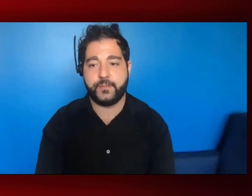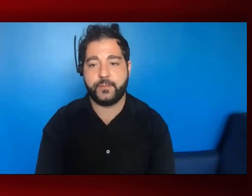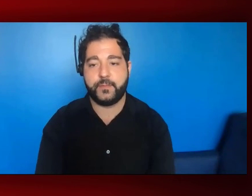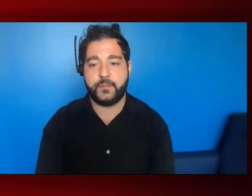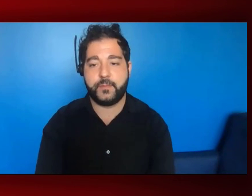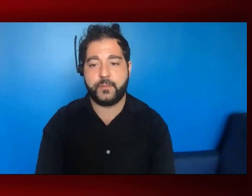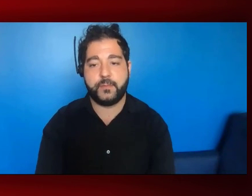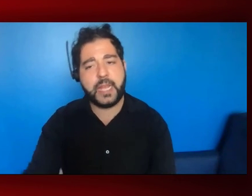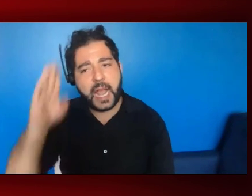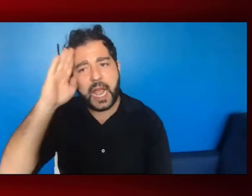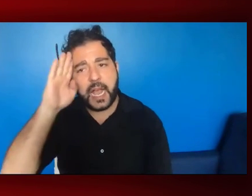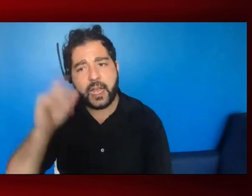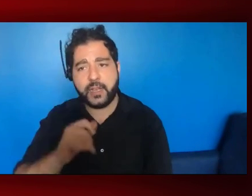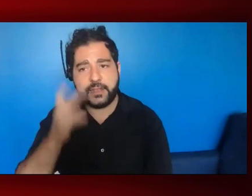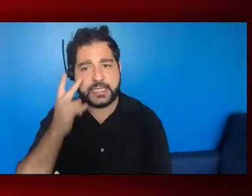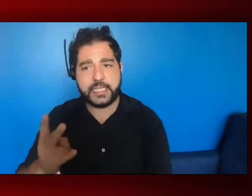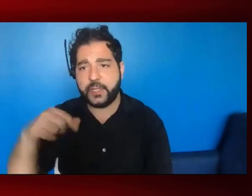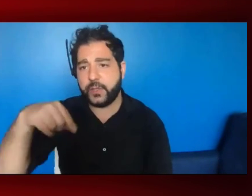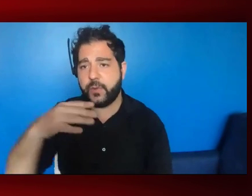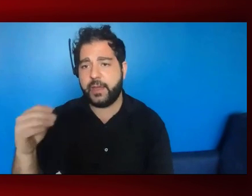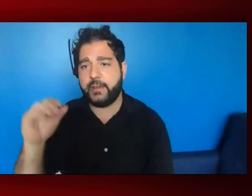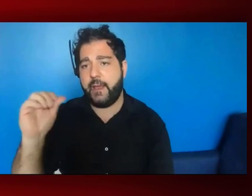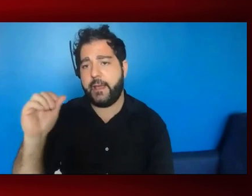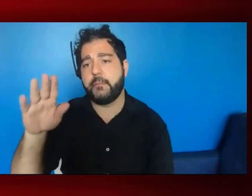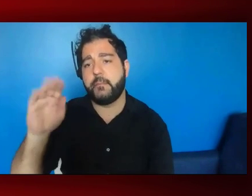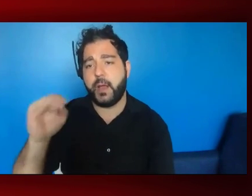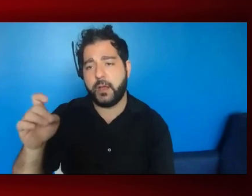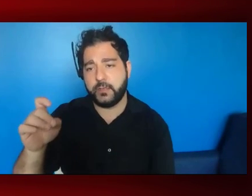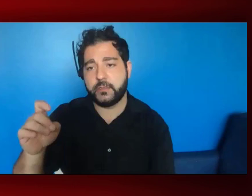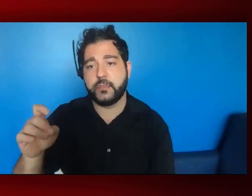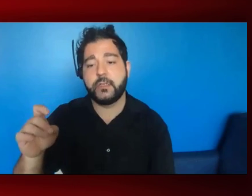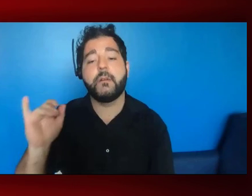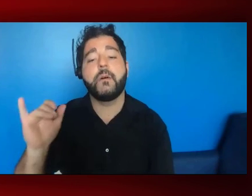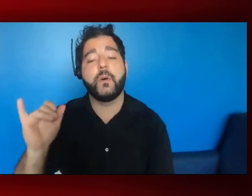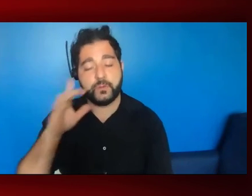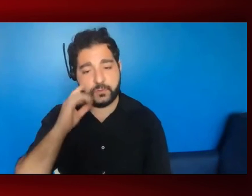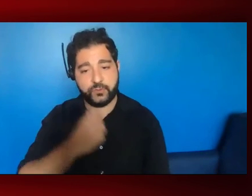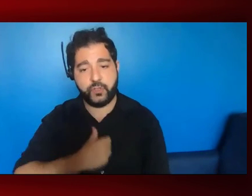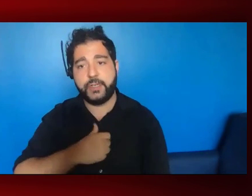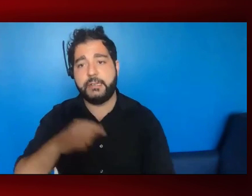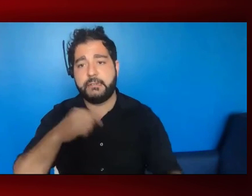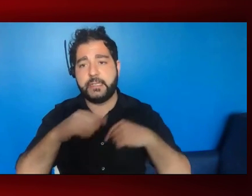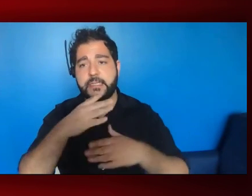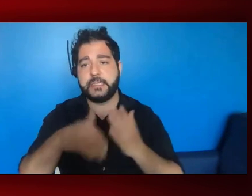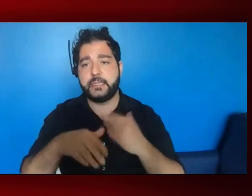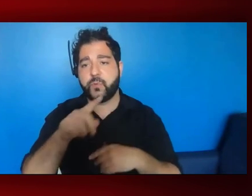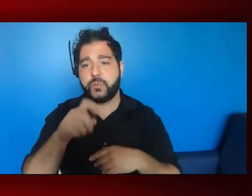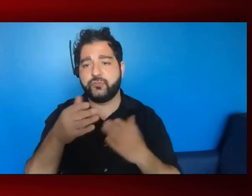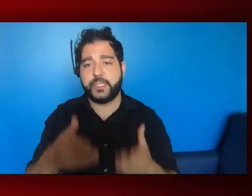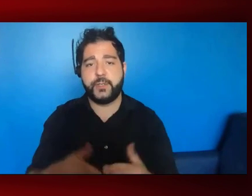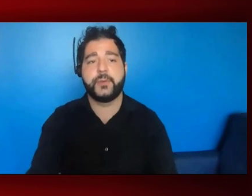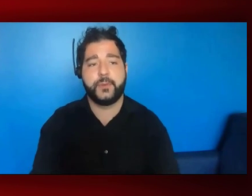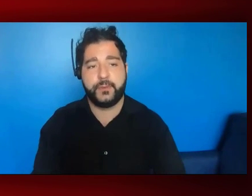Hi, Christopher. I don't know if you can see the Q&A box. Oh, yes, sorry. If you go back up to the top, I think there were some questions in there.